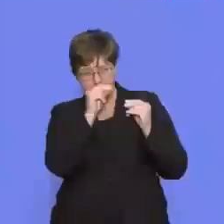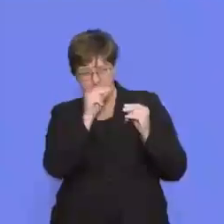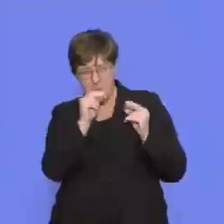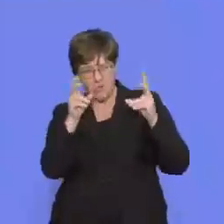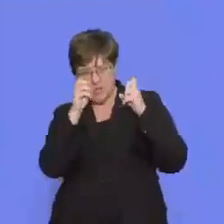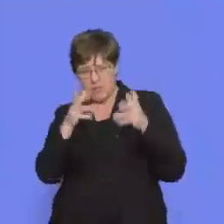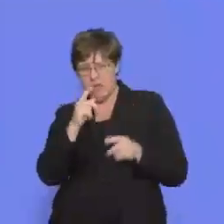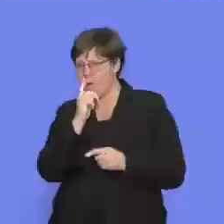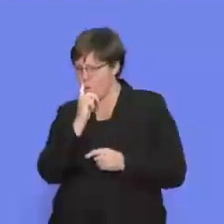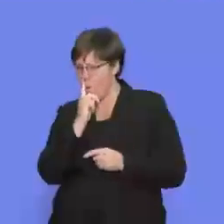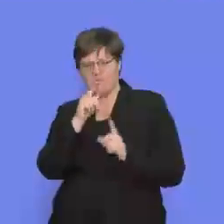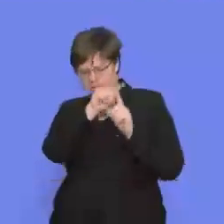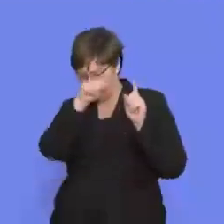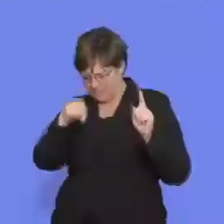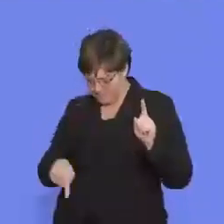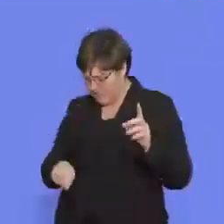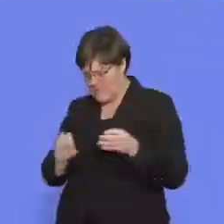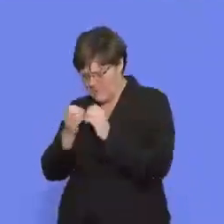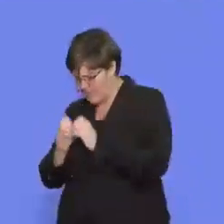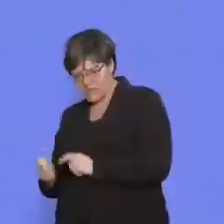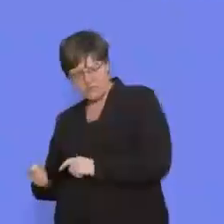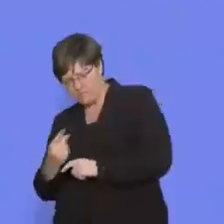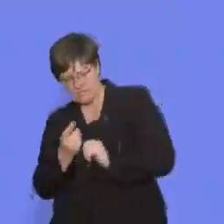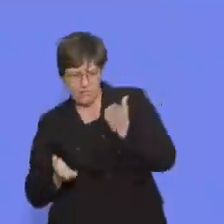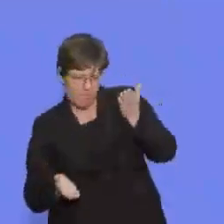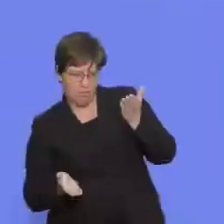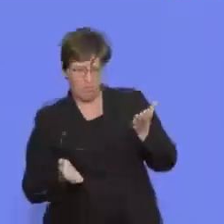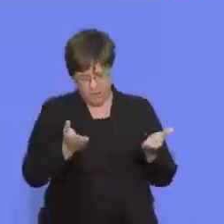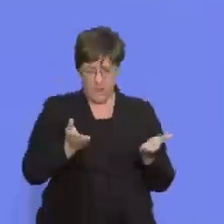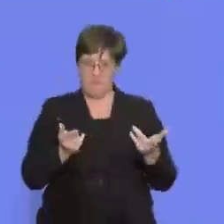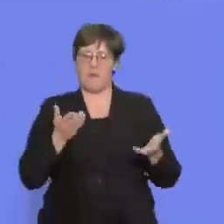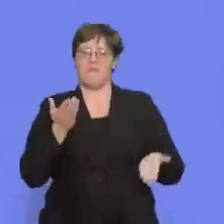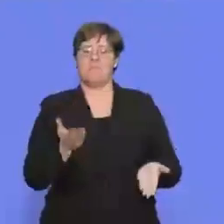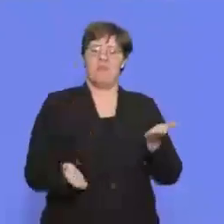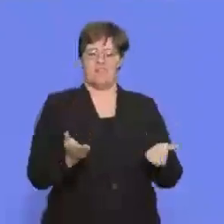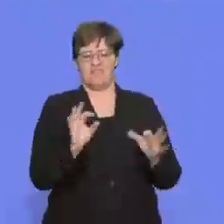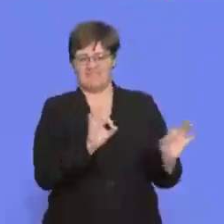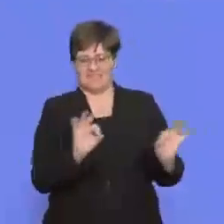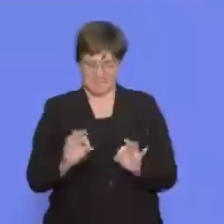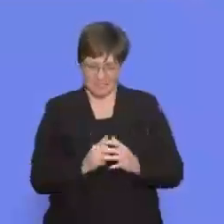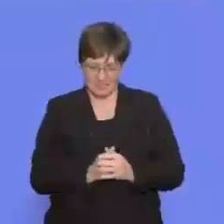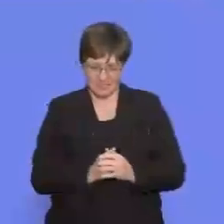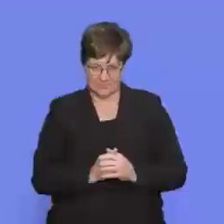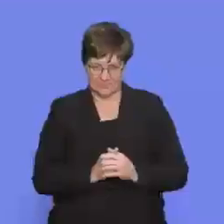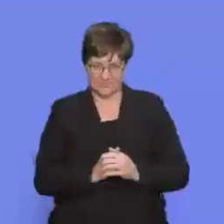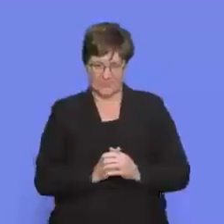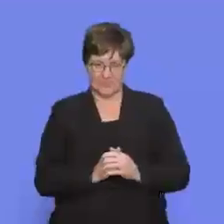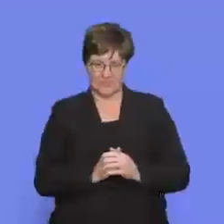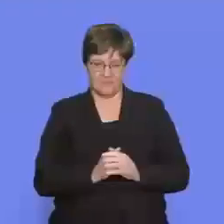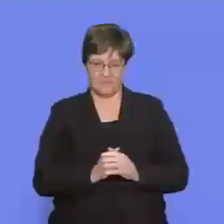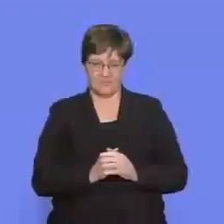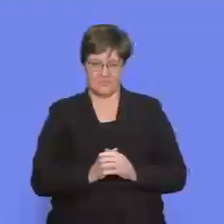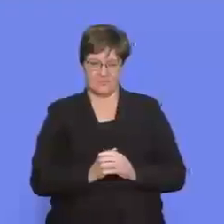has been done, then the body goes back to its balance situation, or it restores